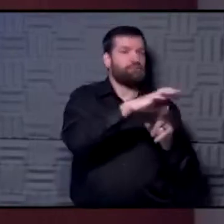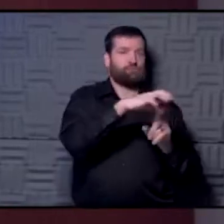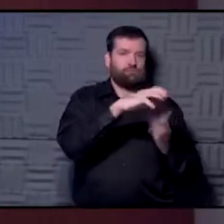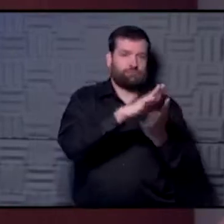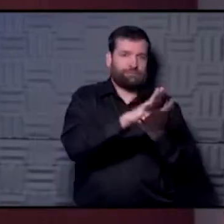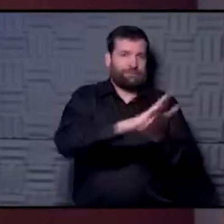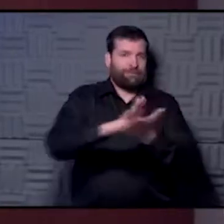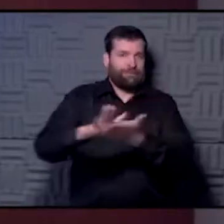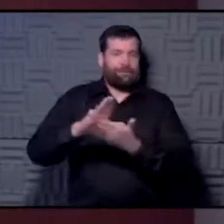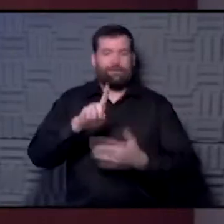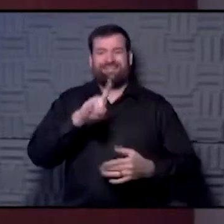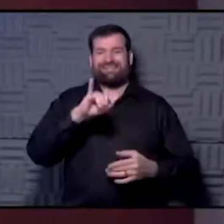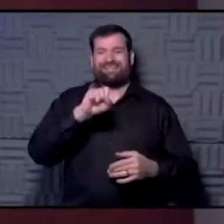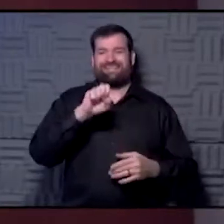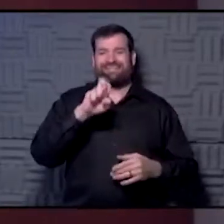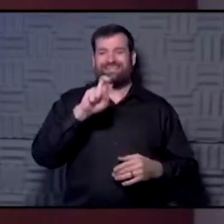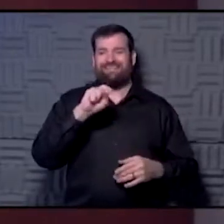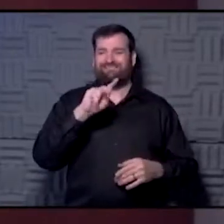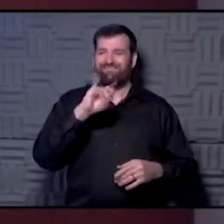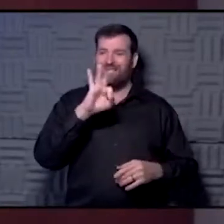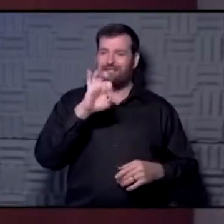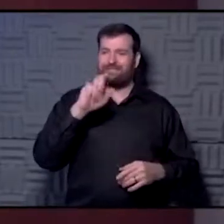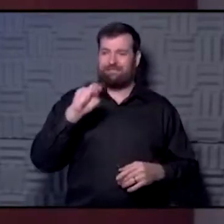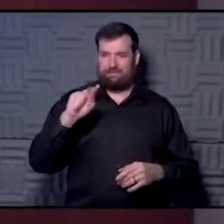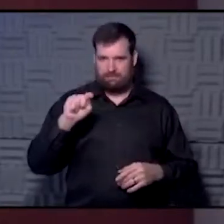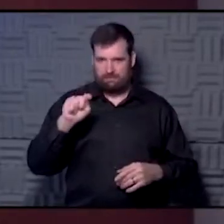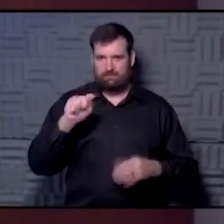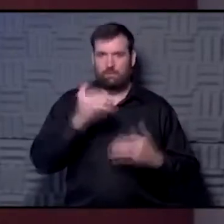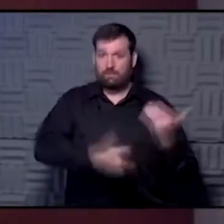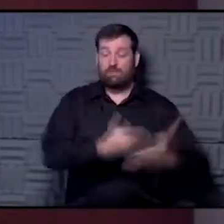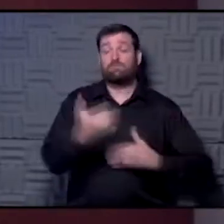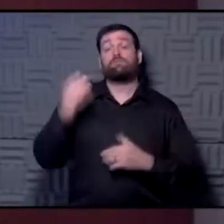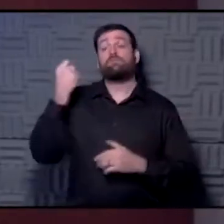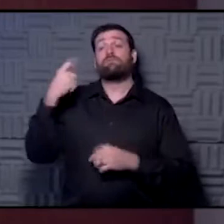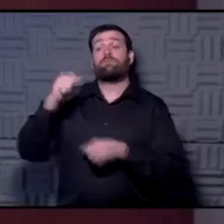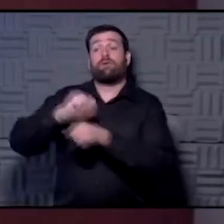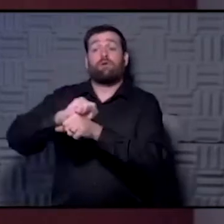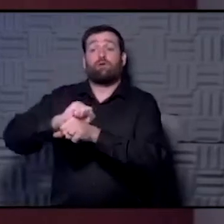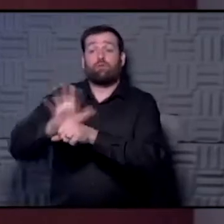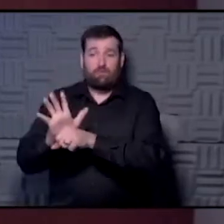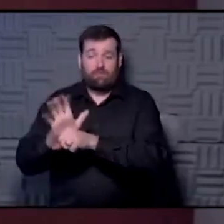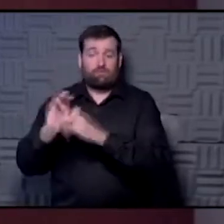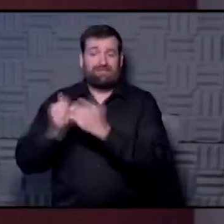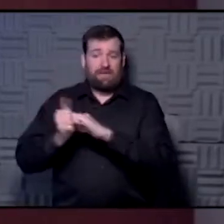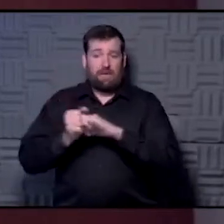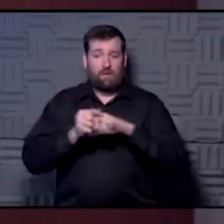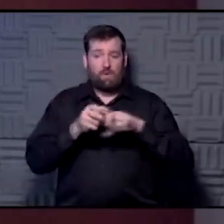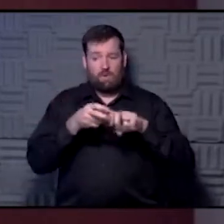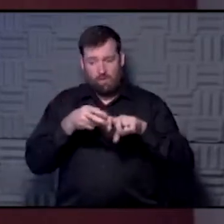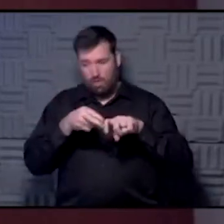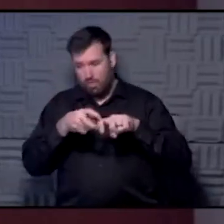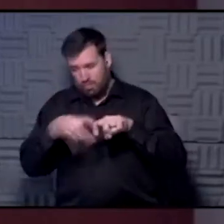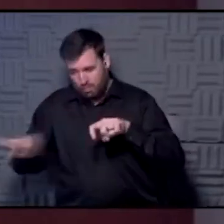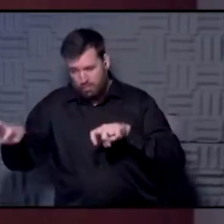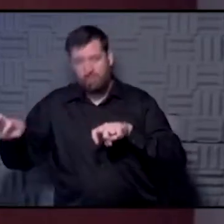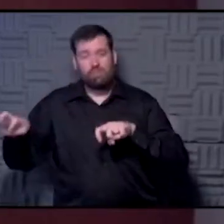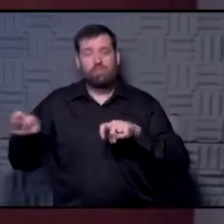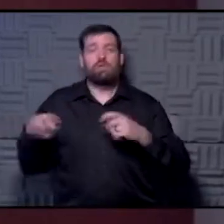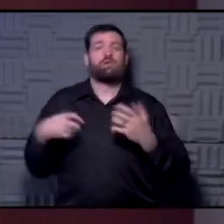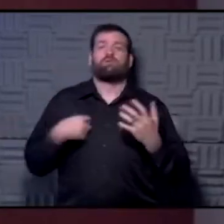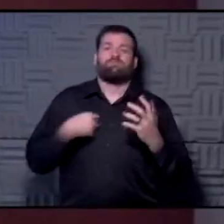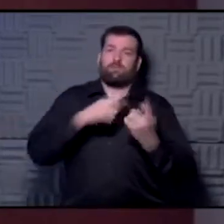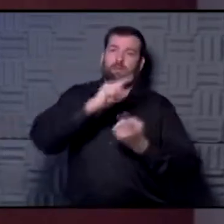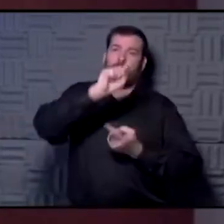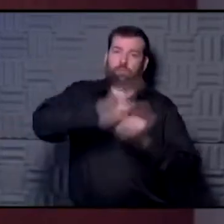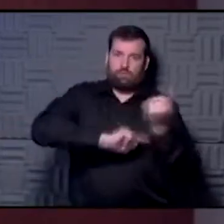that involve kind of a fogging type process. What we know from COVID, though, and the transmission of COVID, is that it really is more person